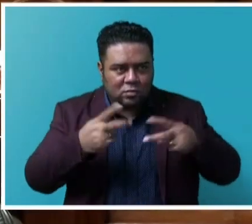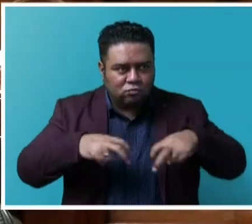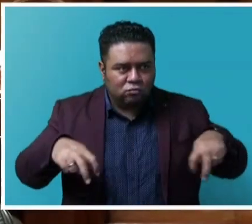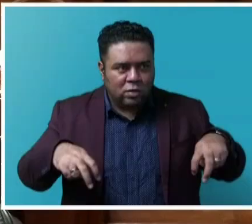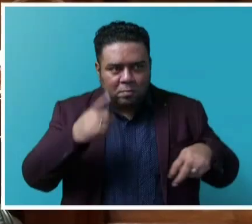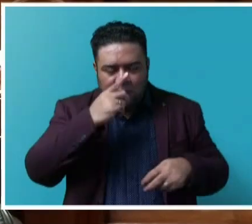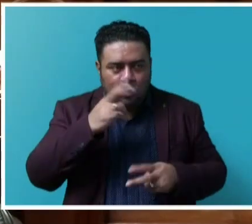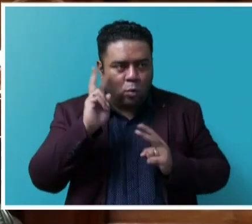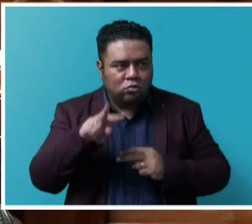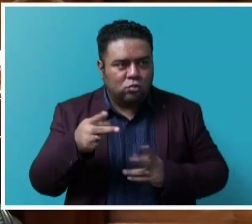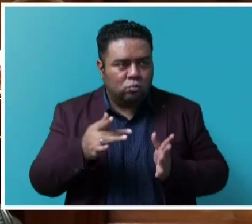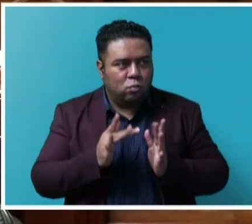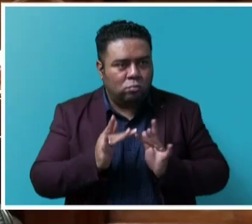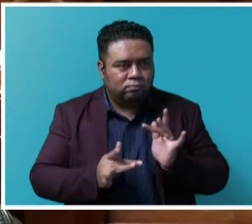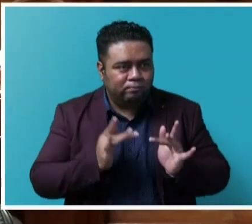citizens.